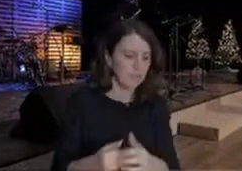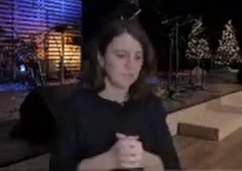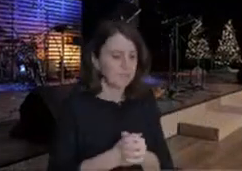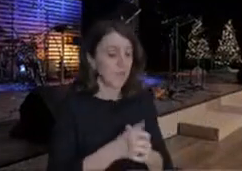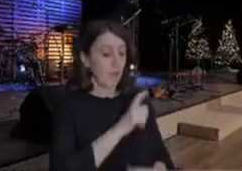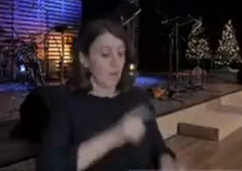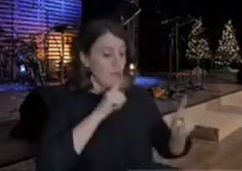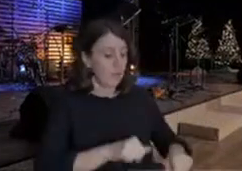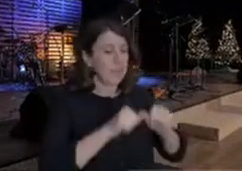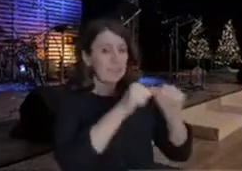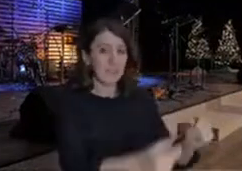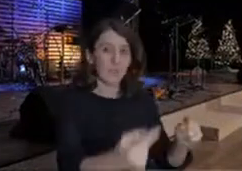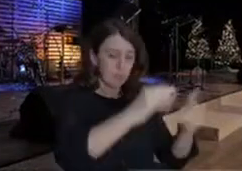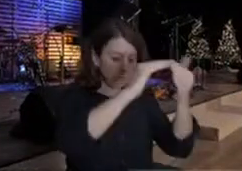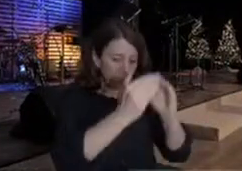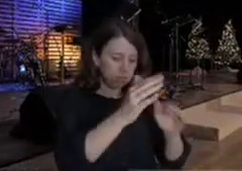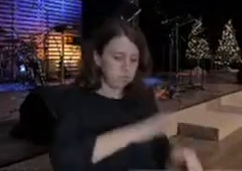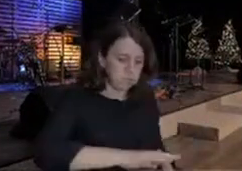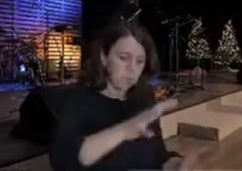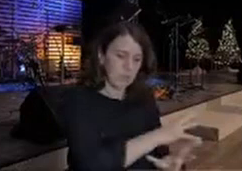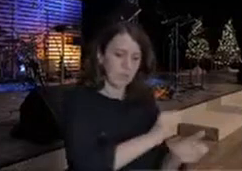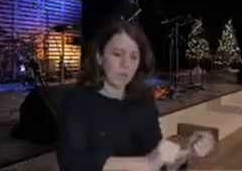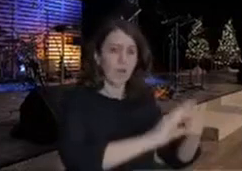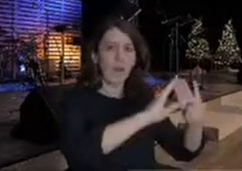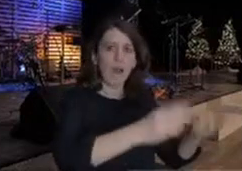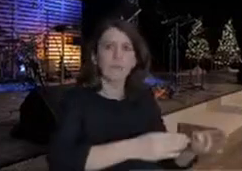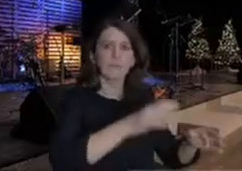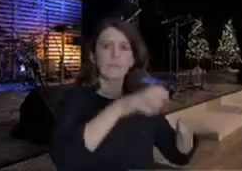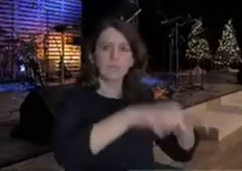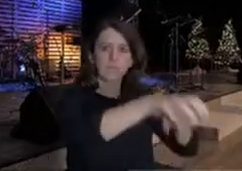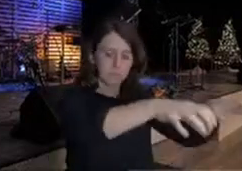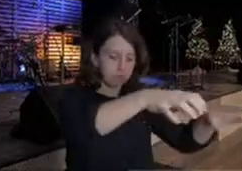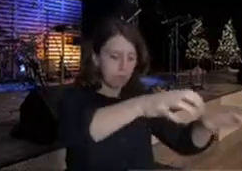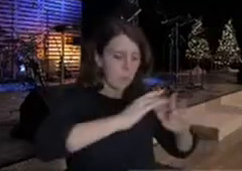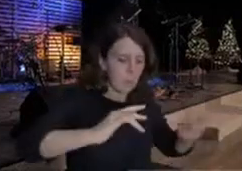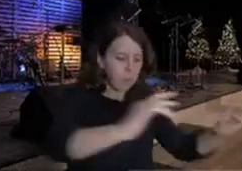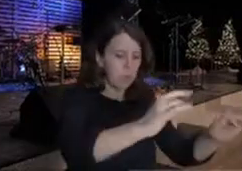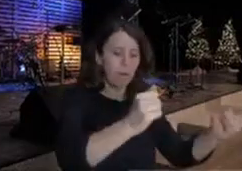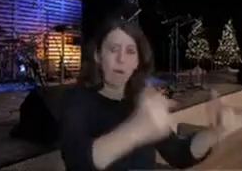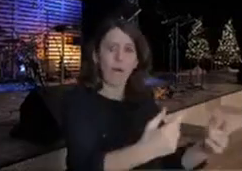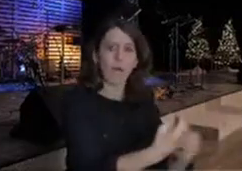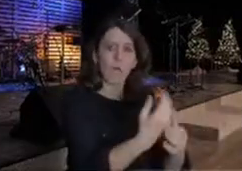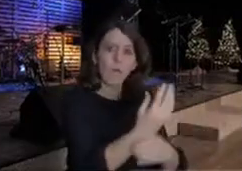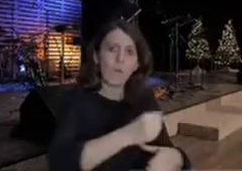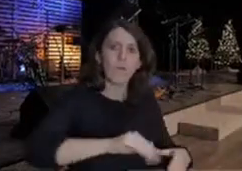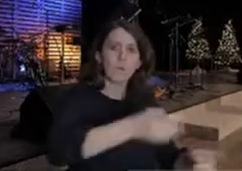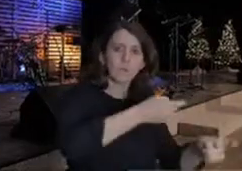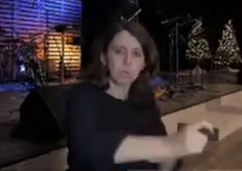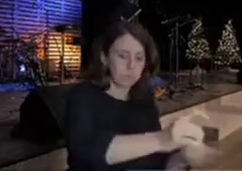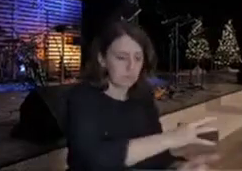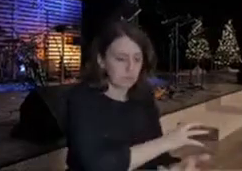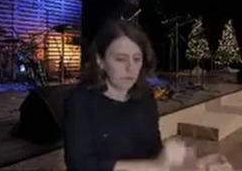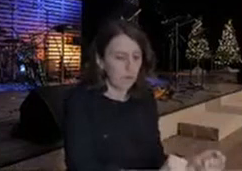inhabitant, till the houses are left deserted and the fields ruined and ravaged, until the Lord has sent everyone far away